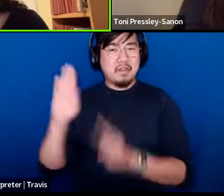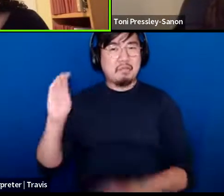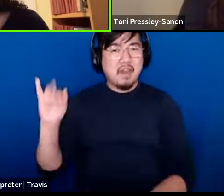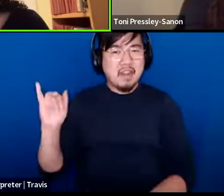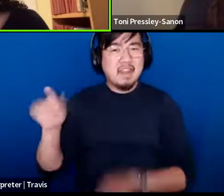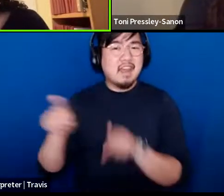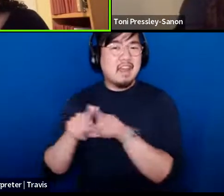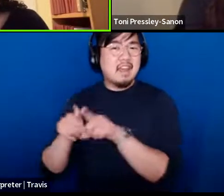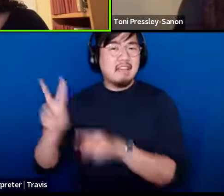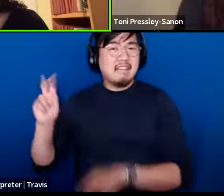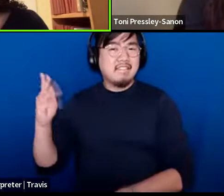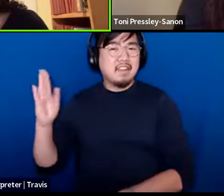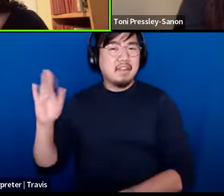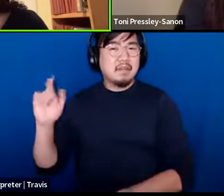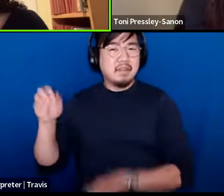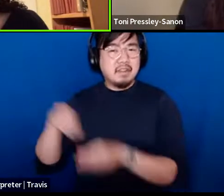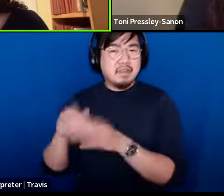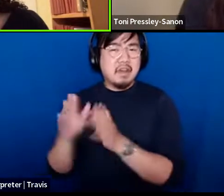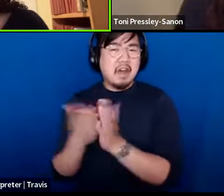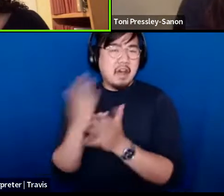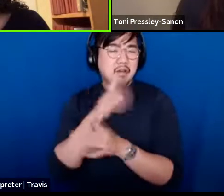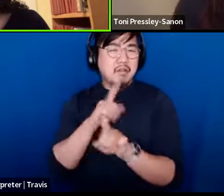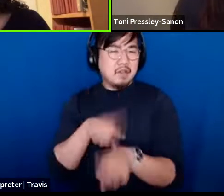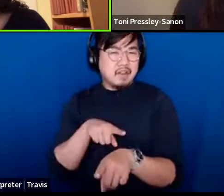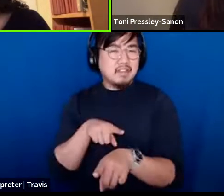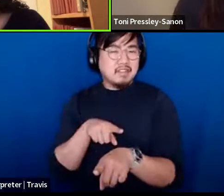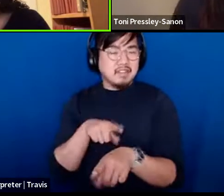so I'll speak directly to that, which is